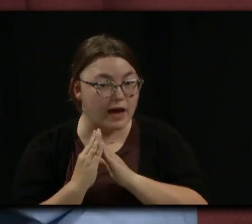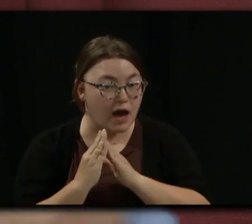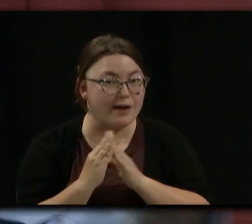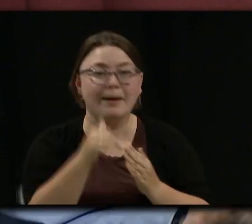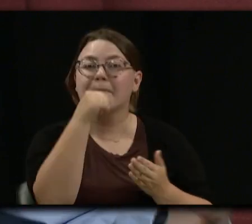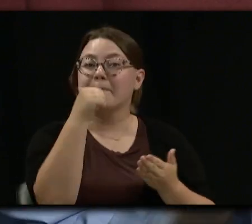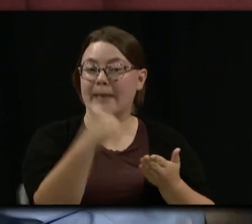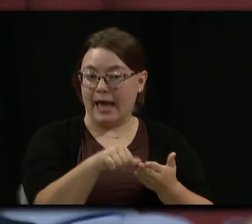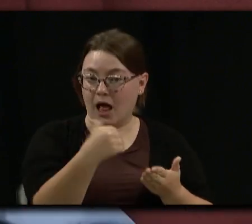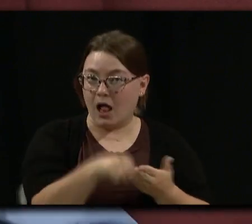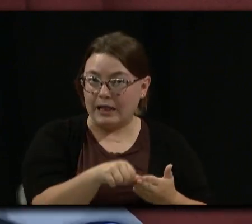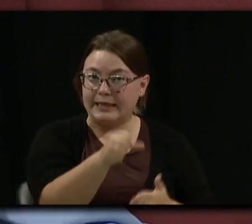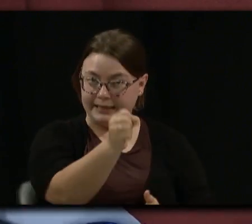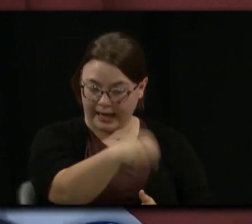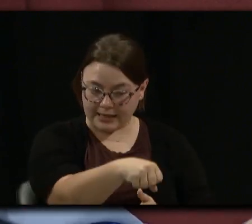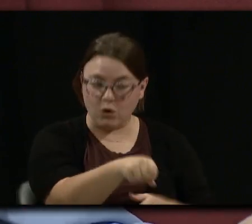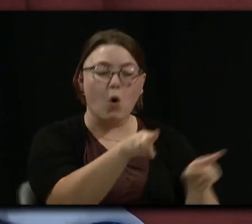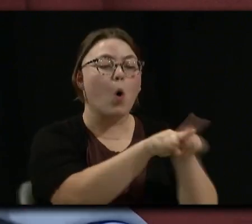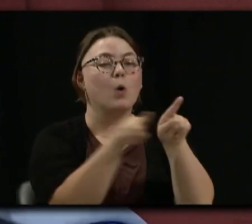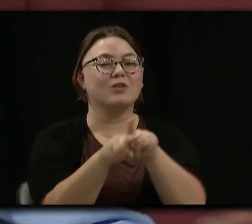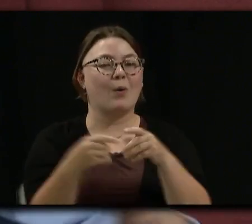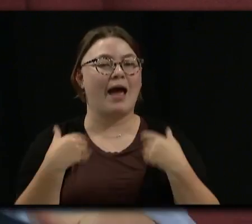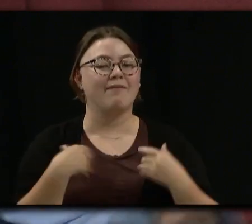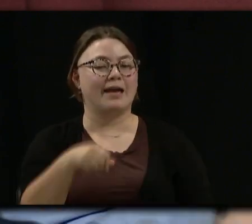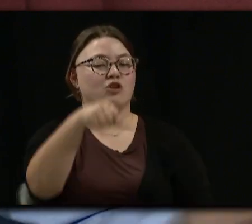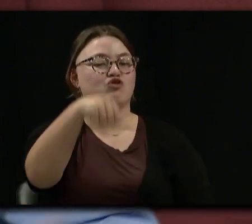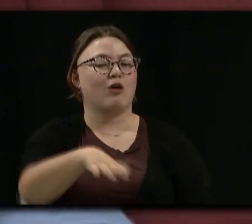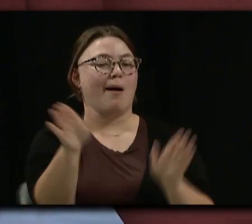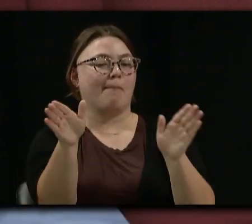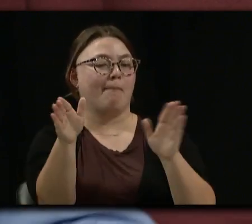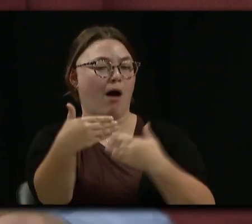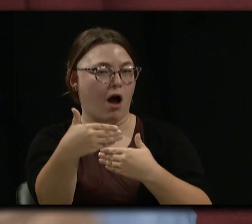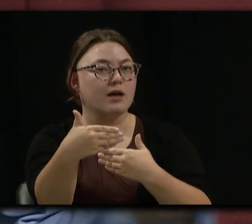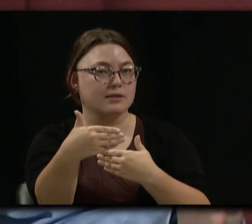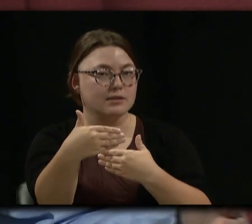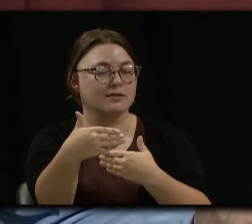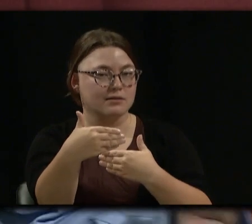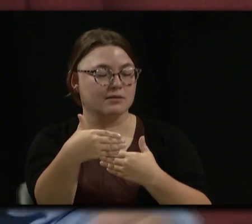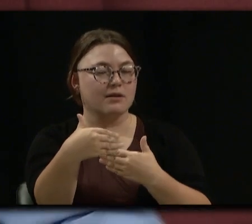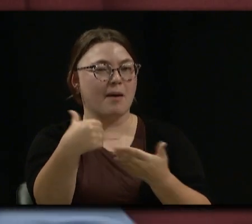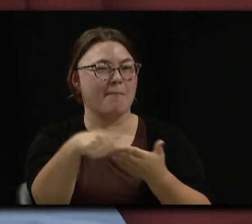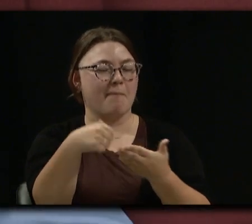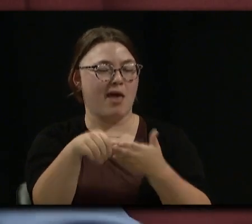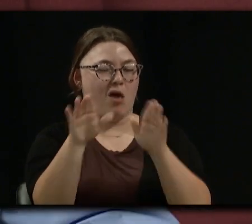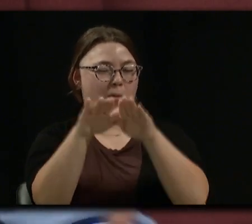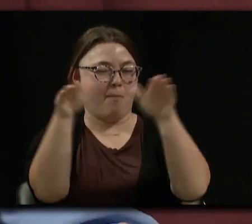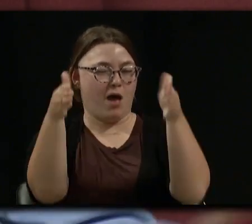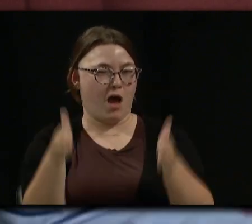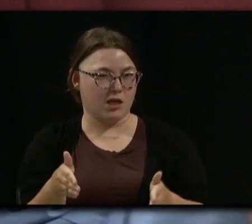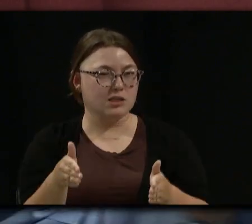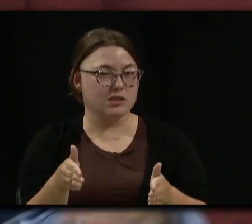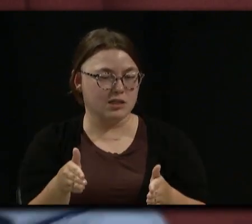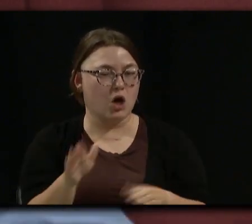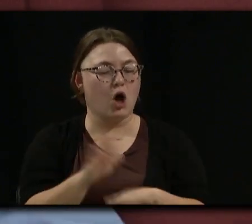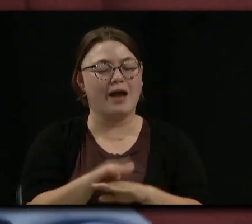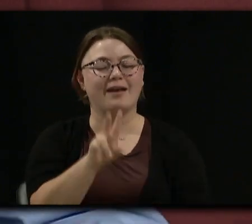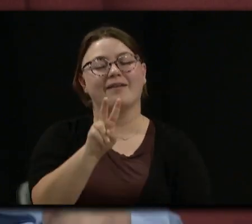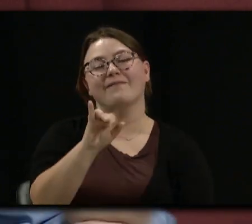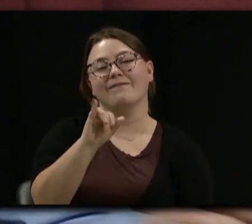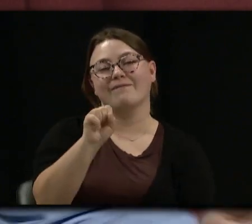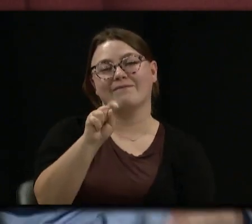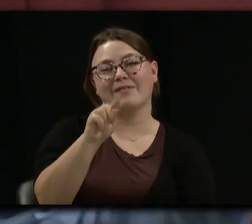mail. You can also, we have a drop box outside our office, just behind the building on Vista View. You can just